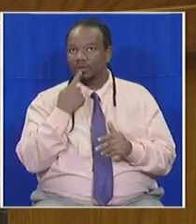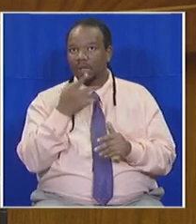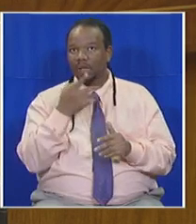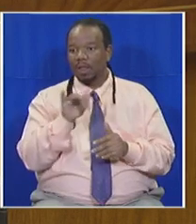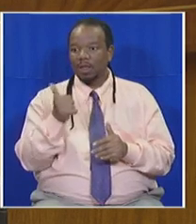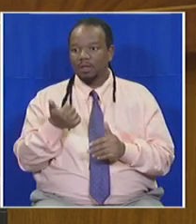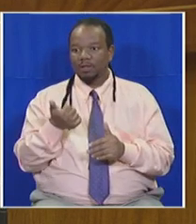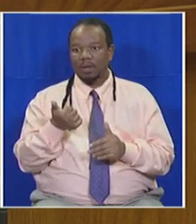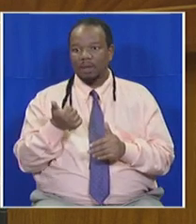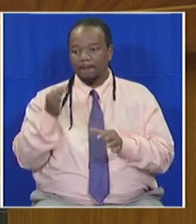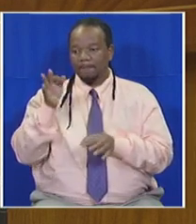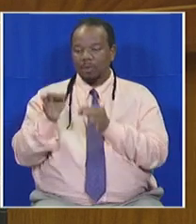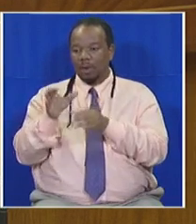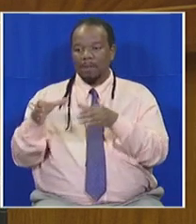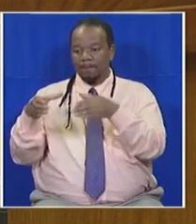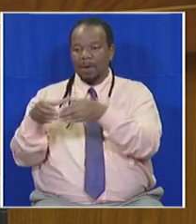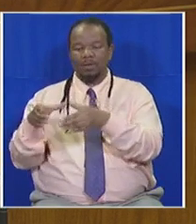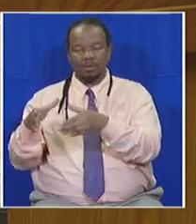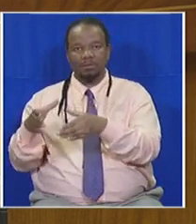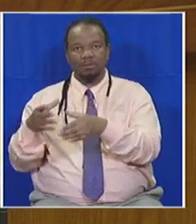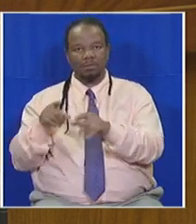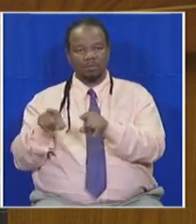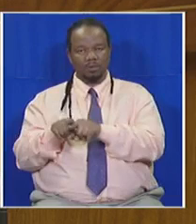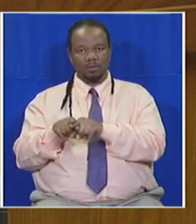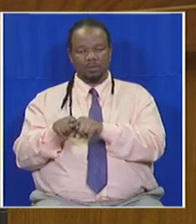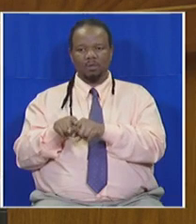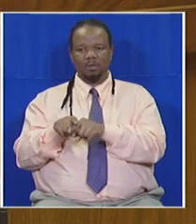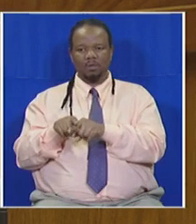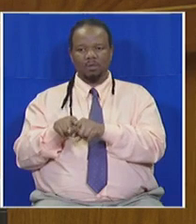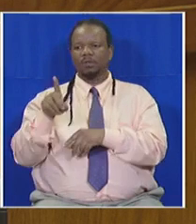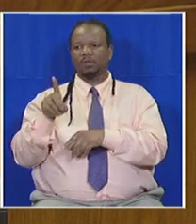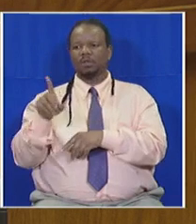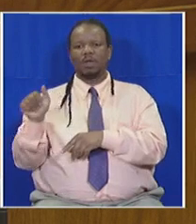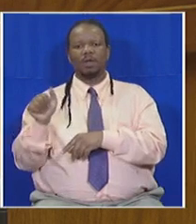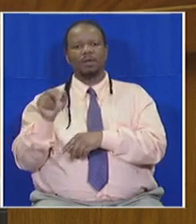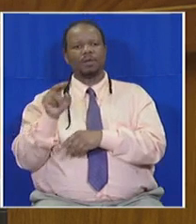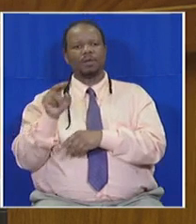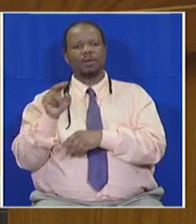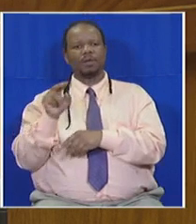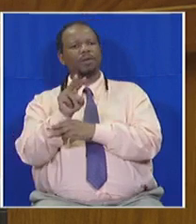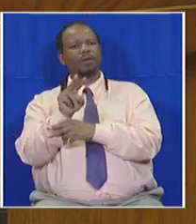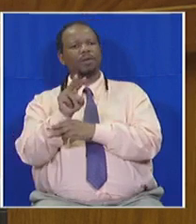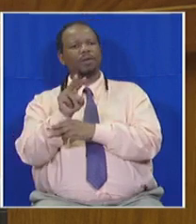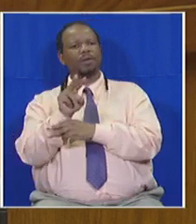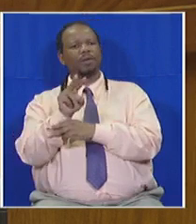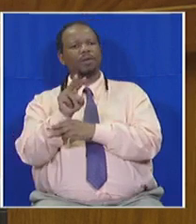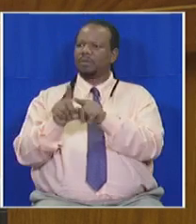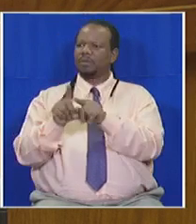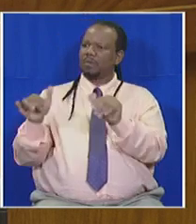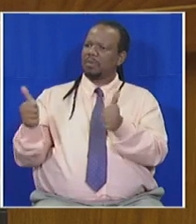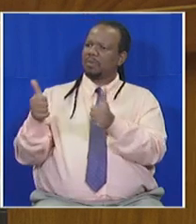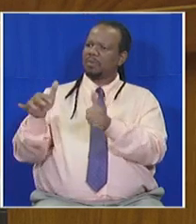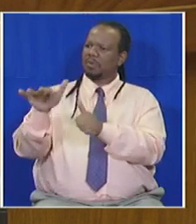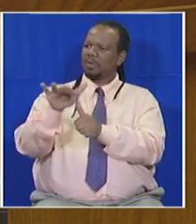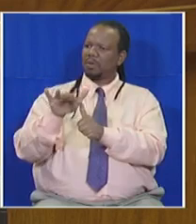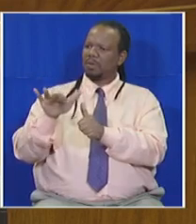party. At a distance, the DA looks like a lush green grass, but as you